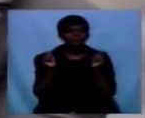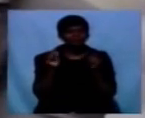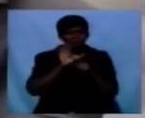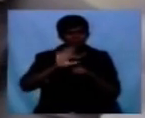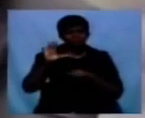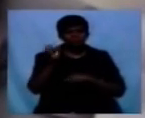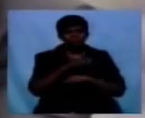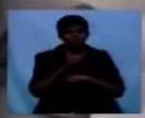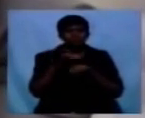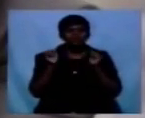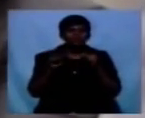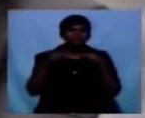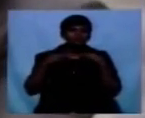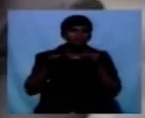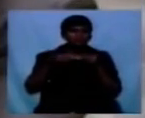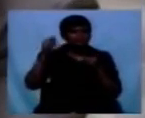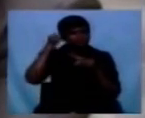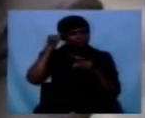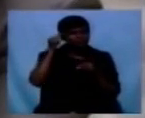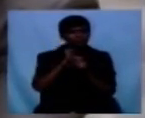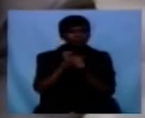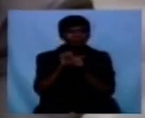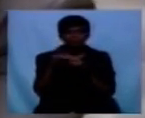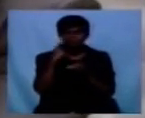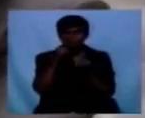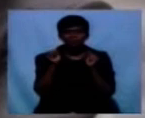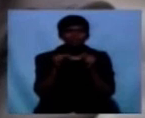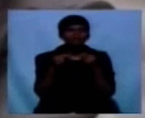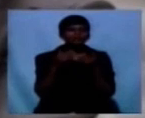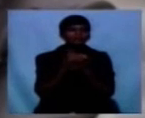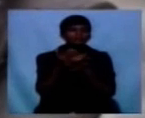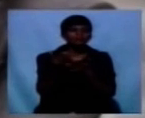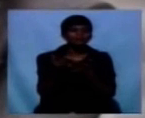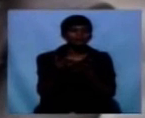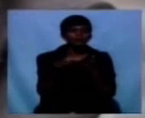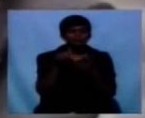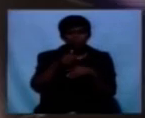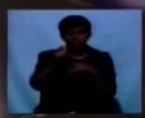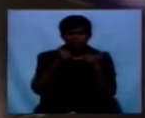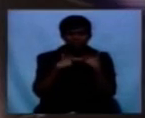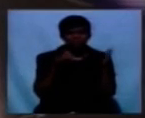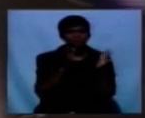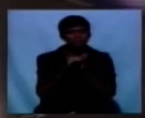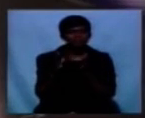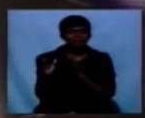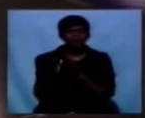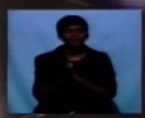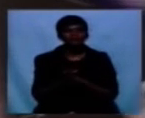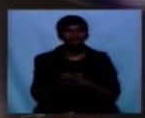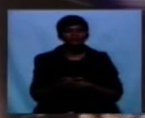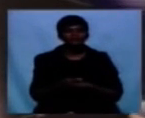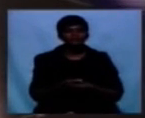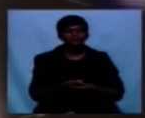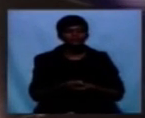investment. You can sell to the government workers, those that can buy, and lease them out. So you have plans? This is the plan. You have plans